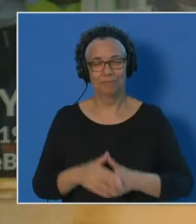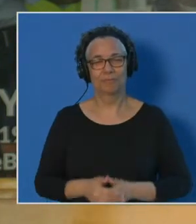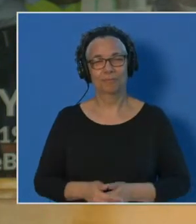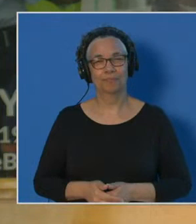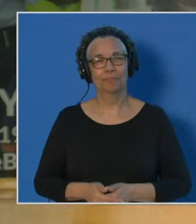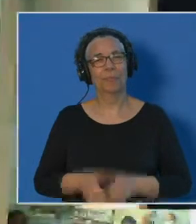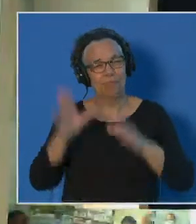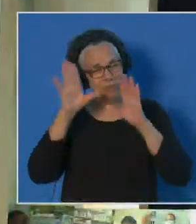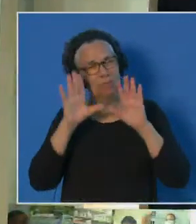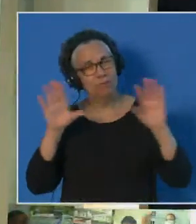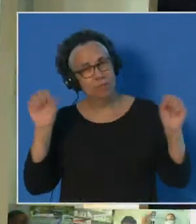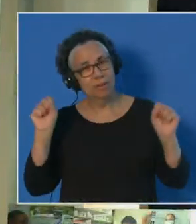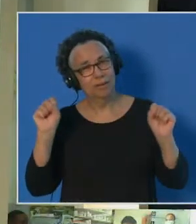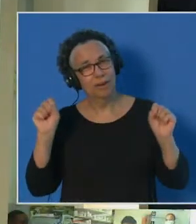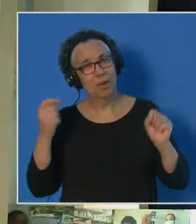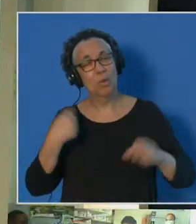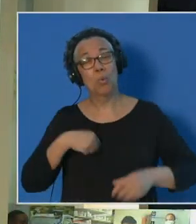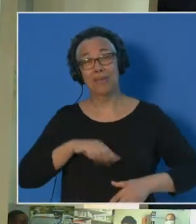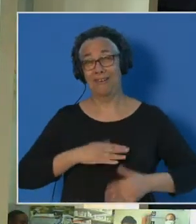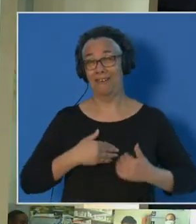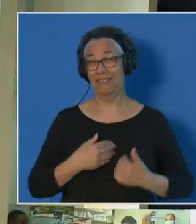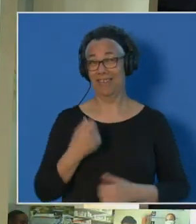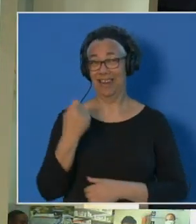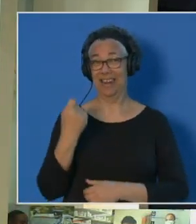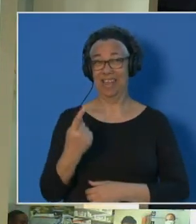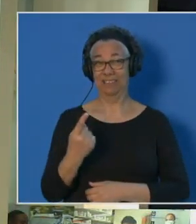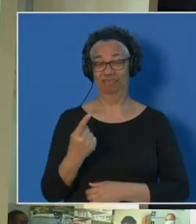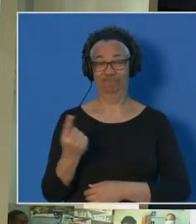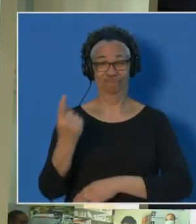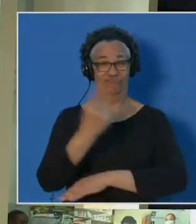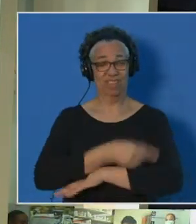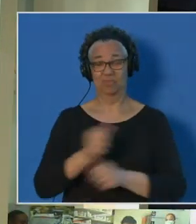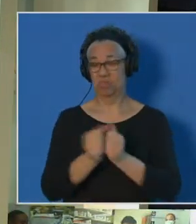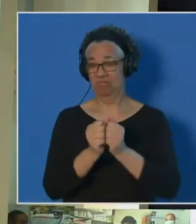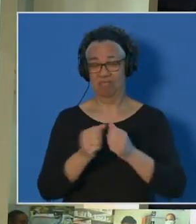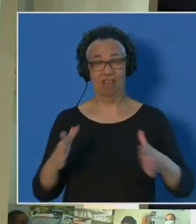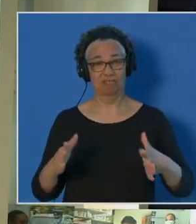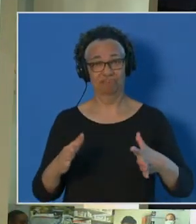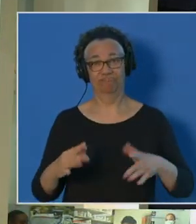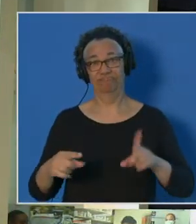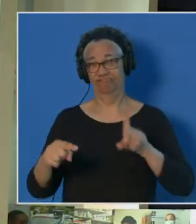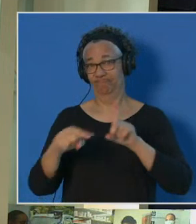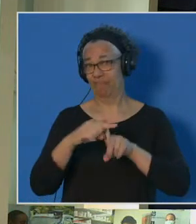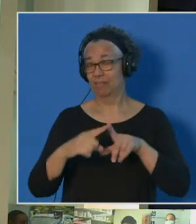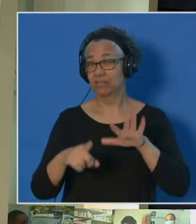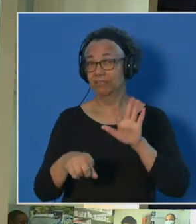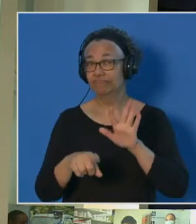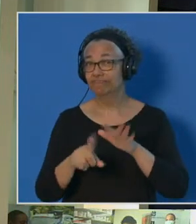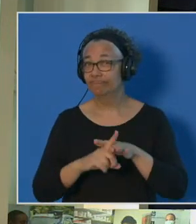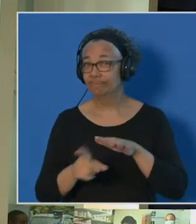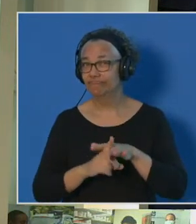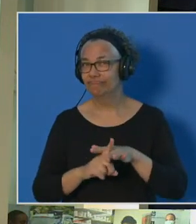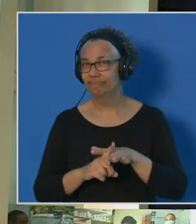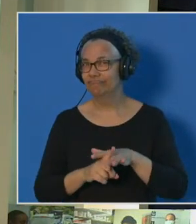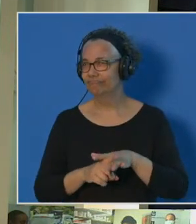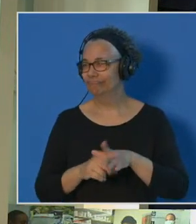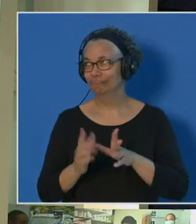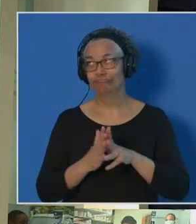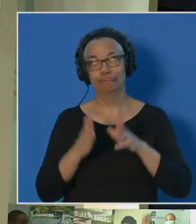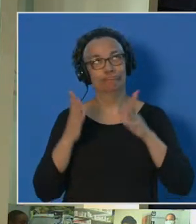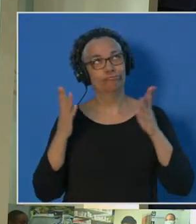Premier, we have 11 straight days with no more COVID-19 cases. This is a radical